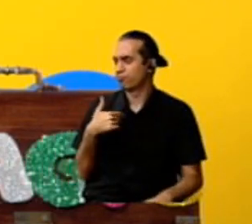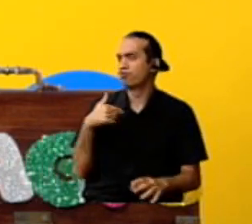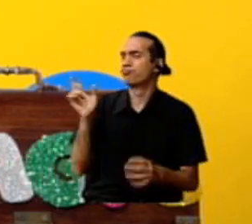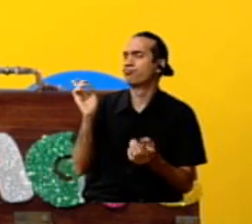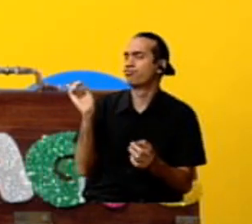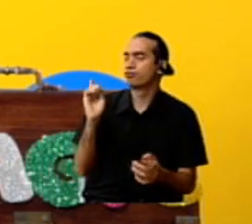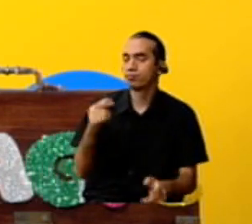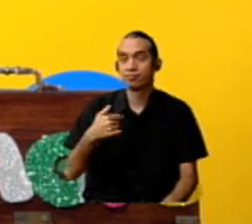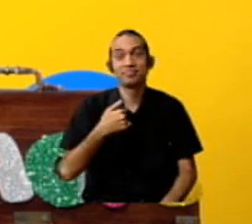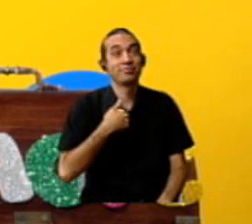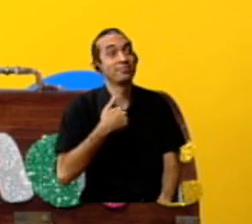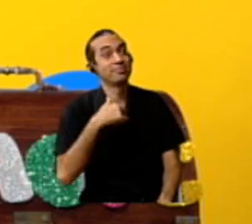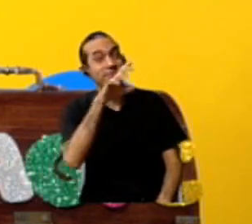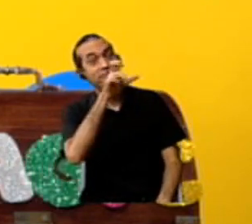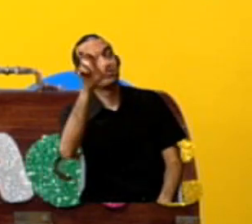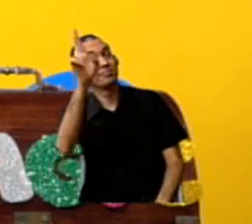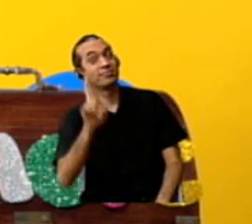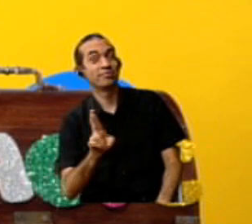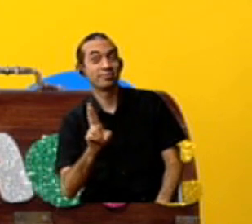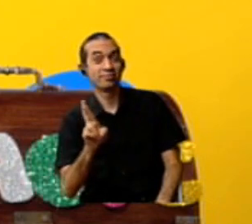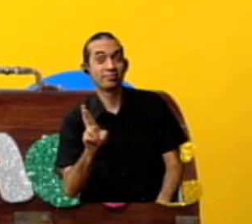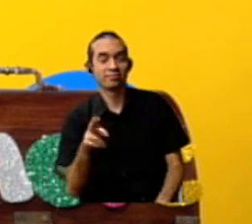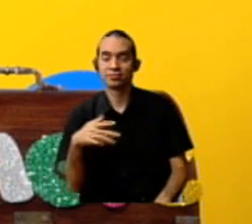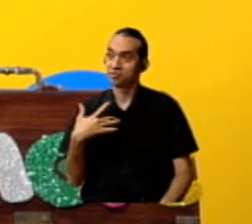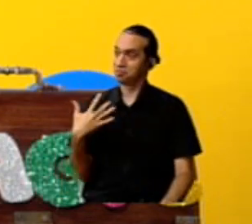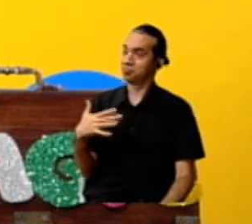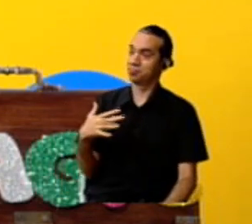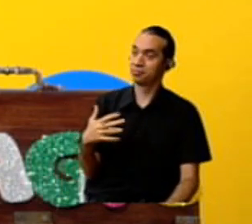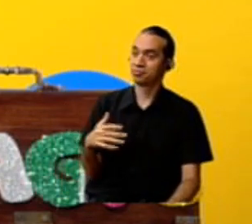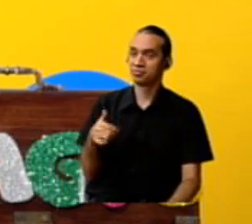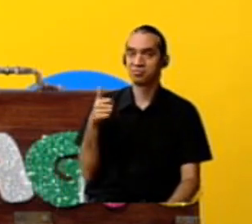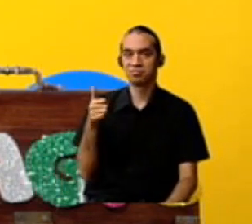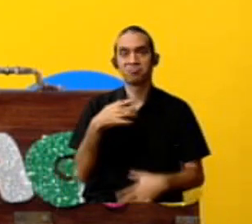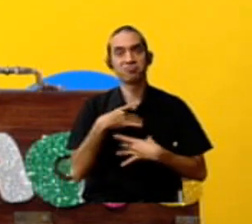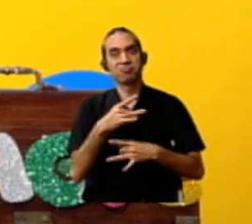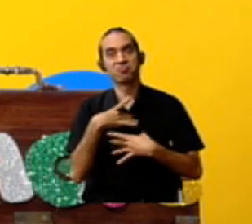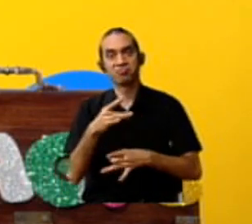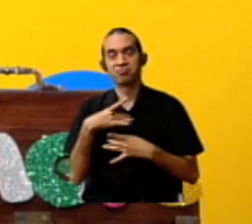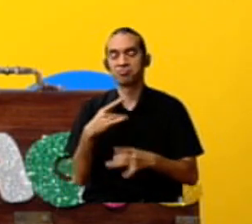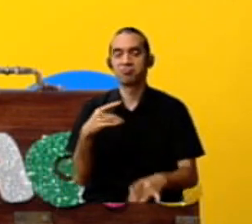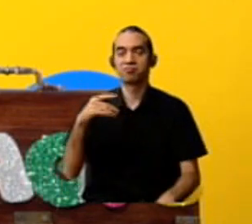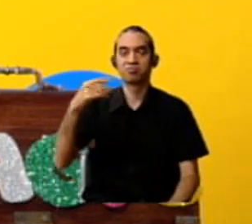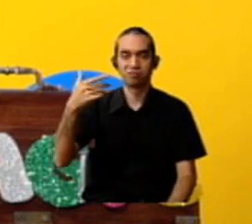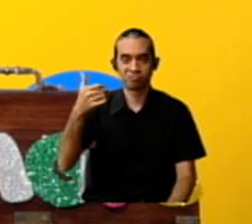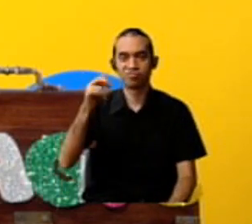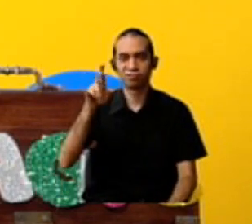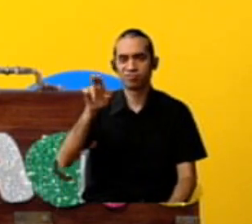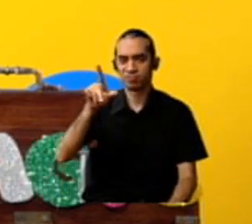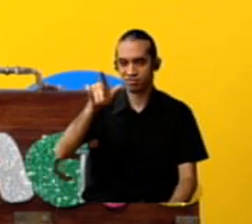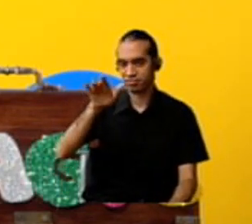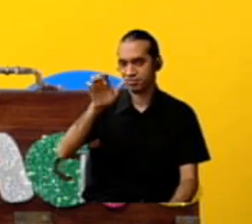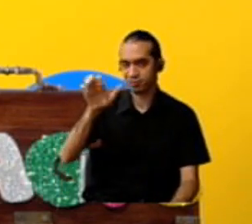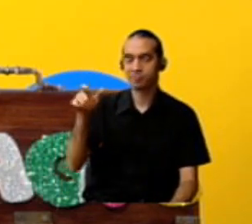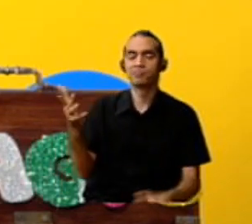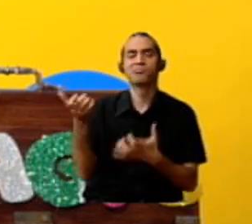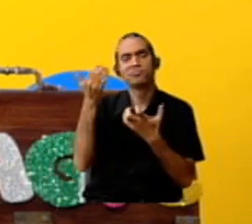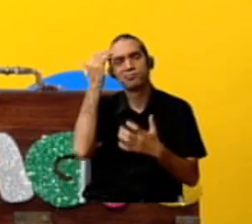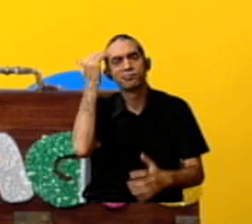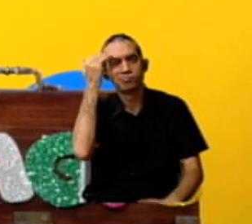from? I'm from Costa Rica. Oh, very interesting, Charlie. Charlie, do you want to